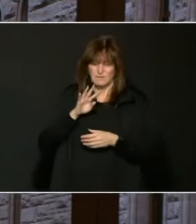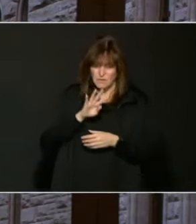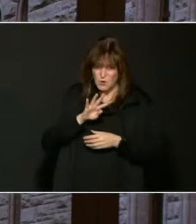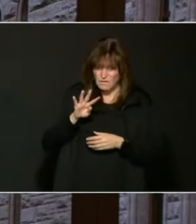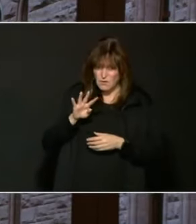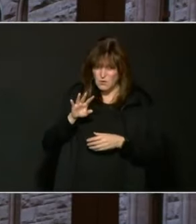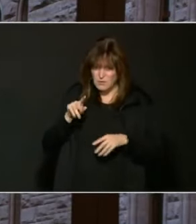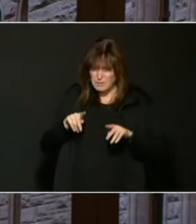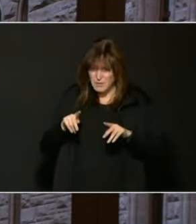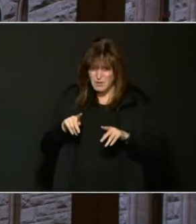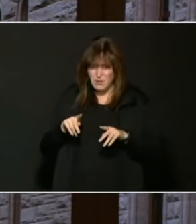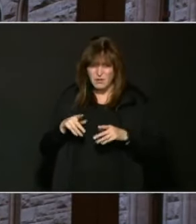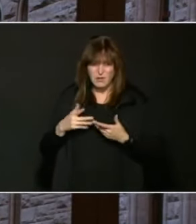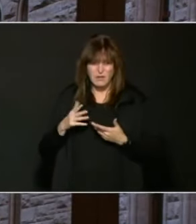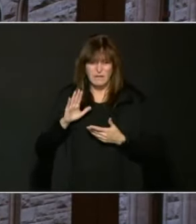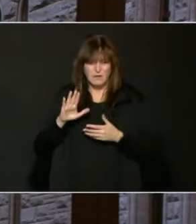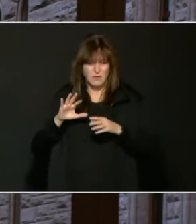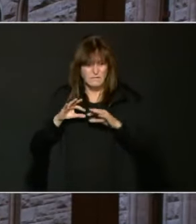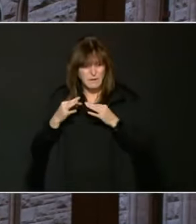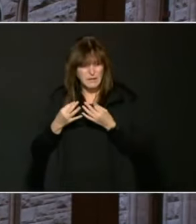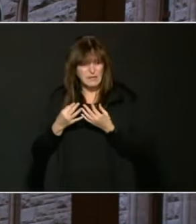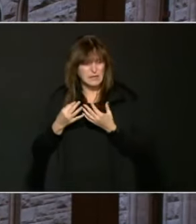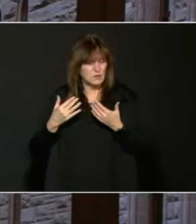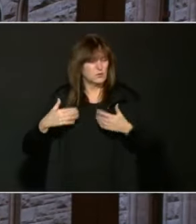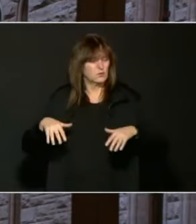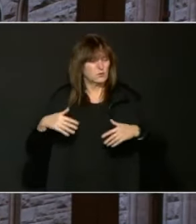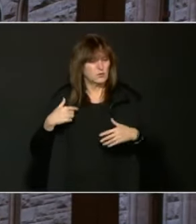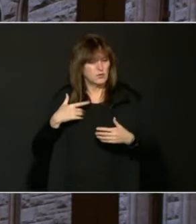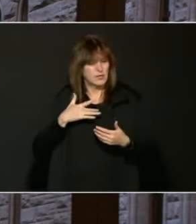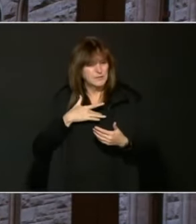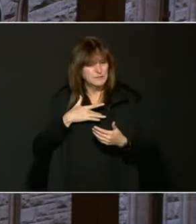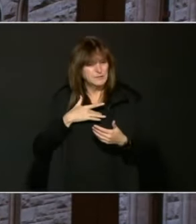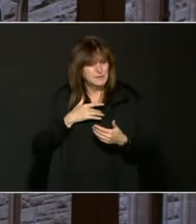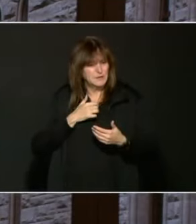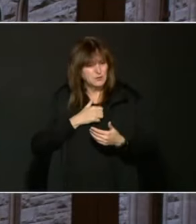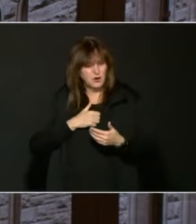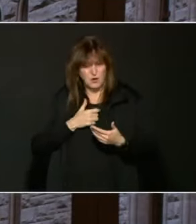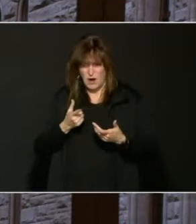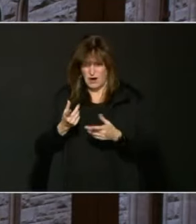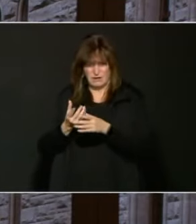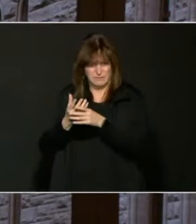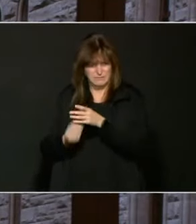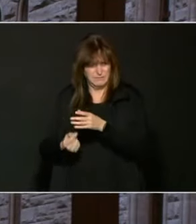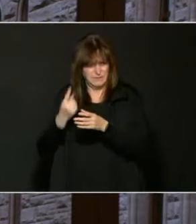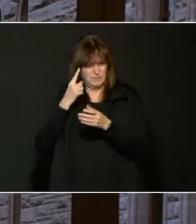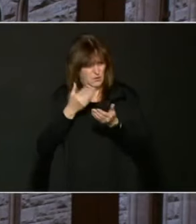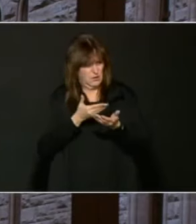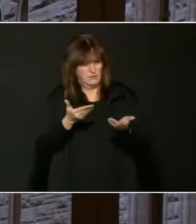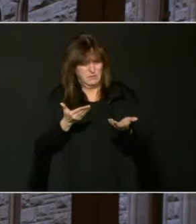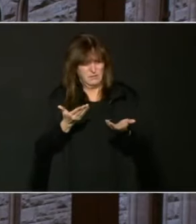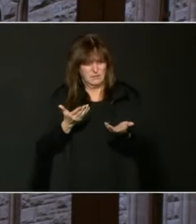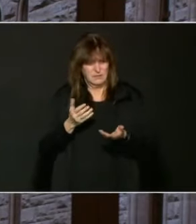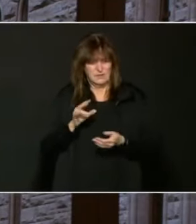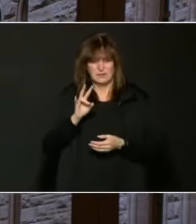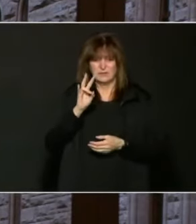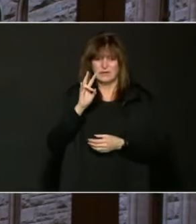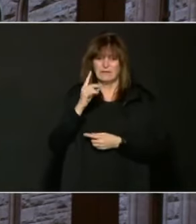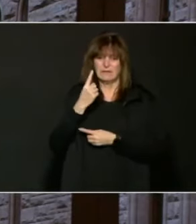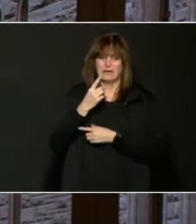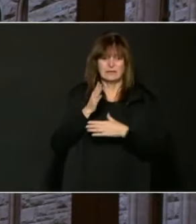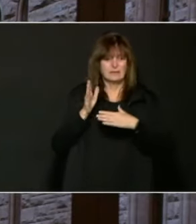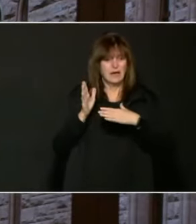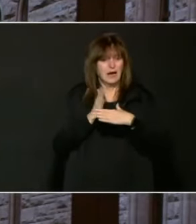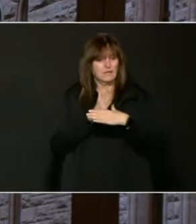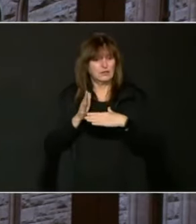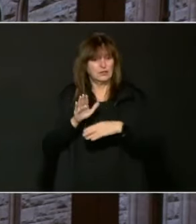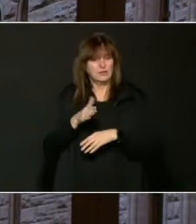and members there, because these are significant losses for them. And the 7-day average of deaths is down slightly to 25, or